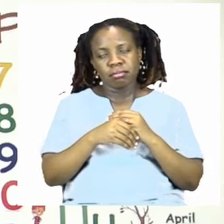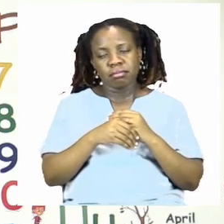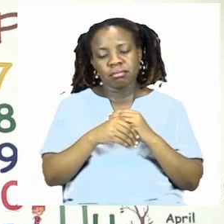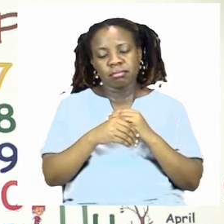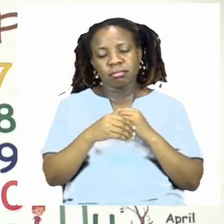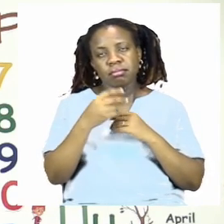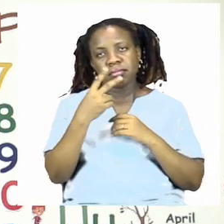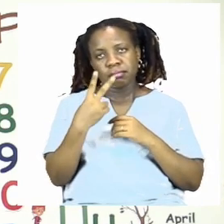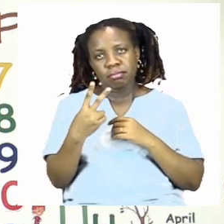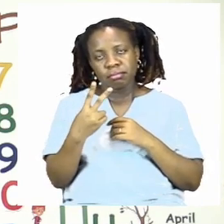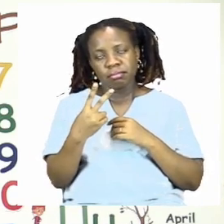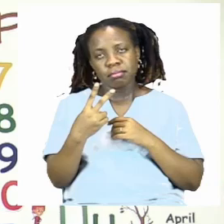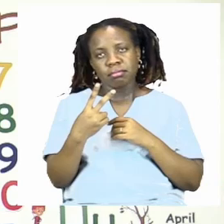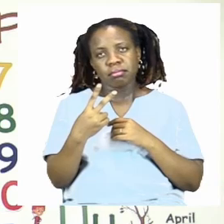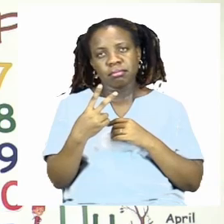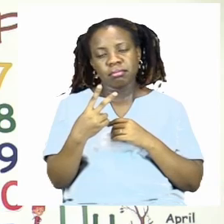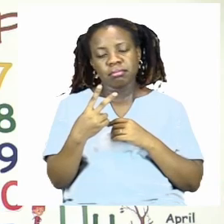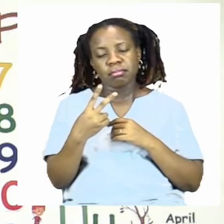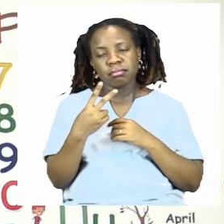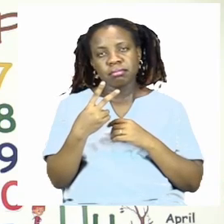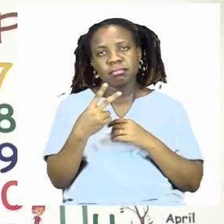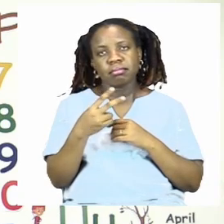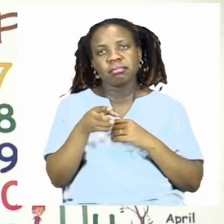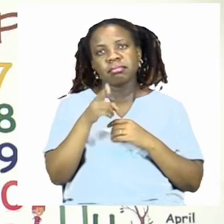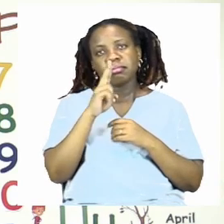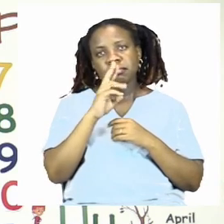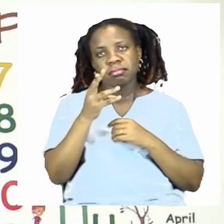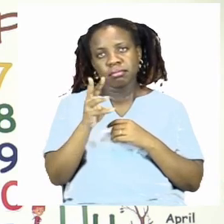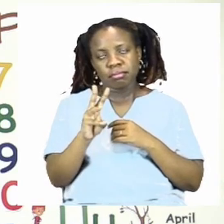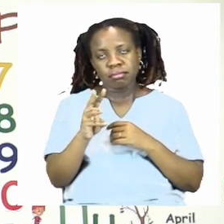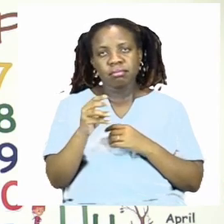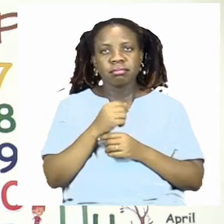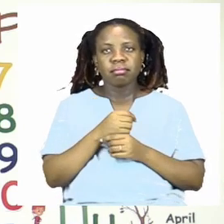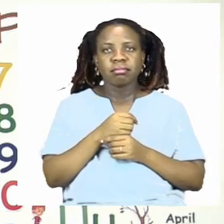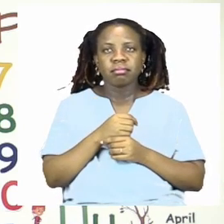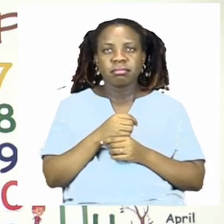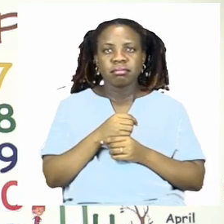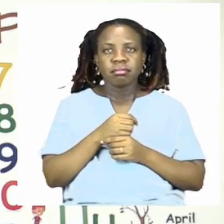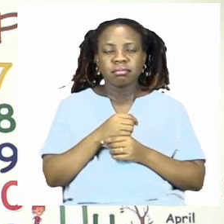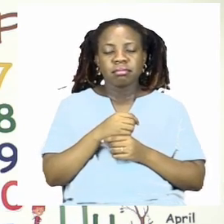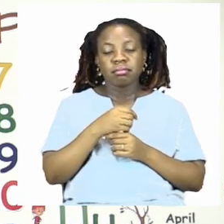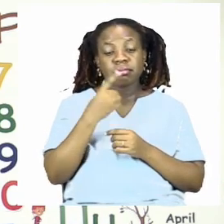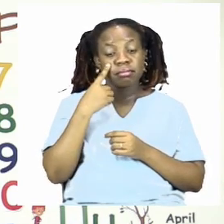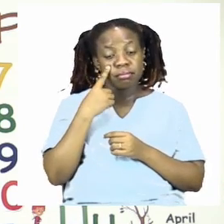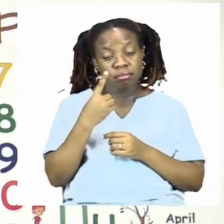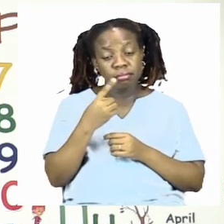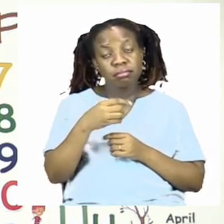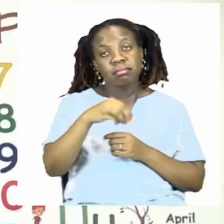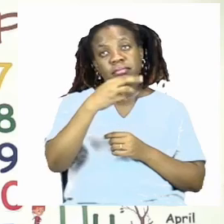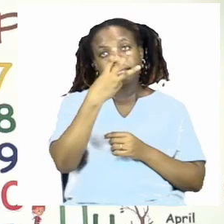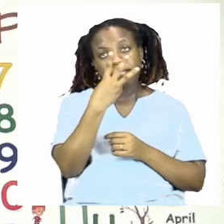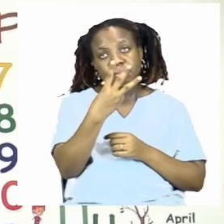plus 2 gives us 6. So now you will see that